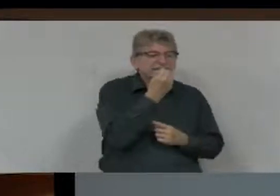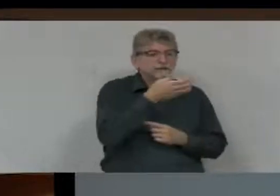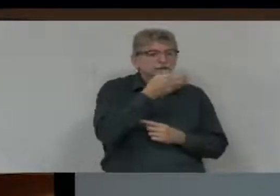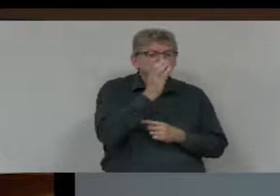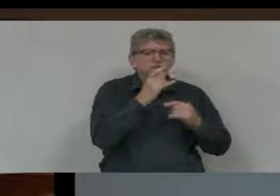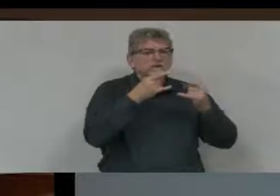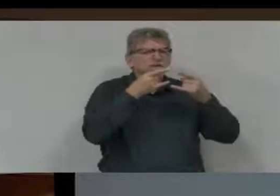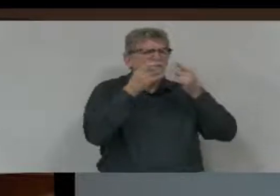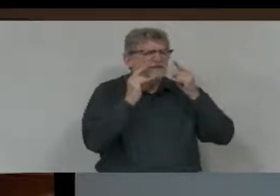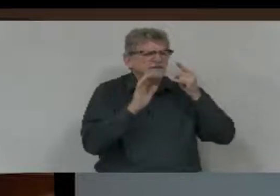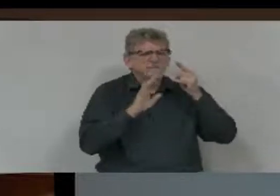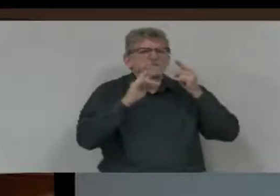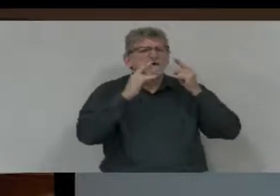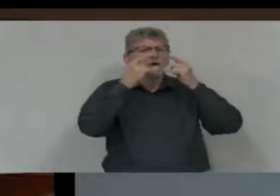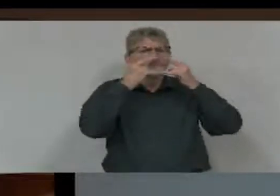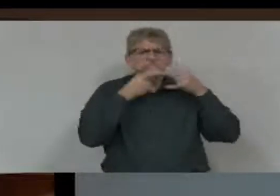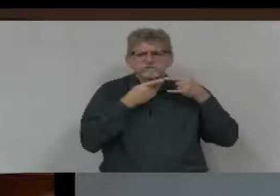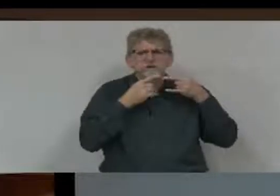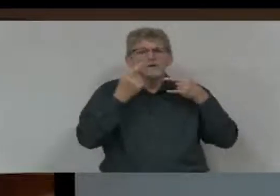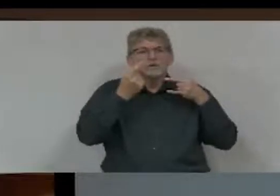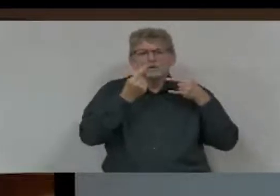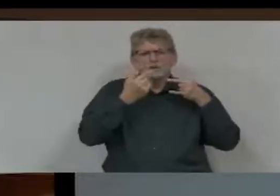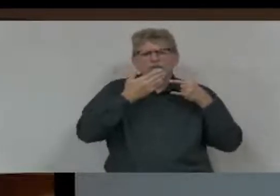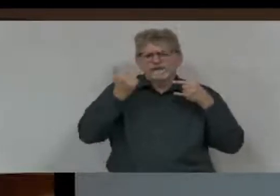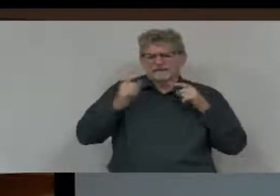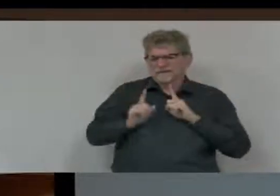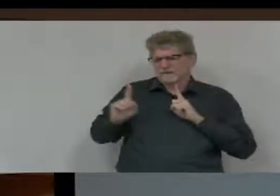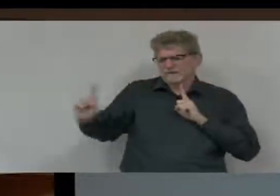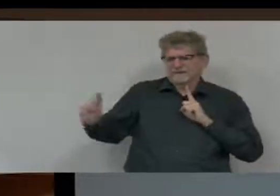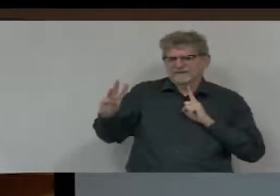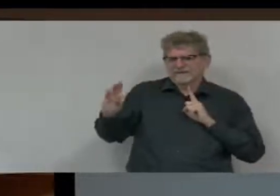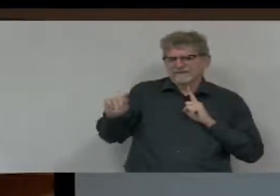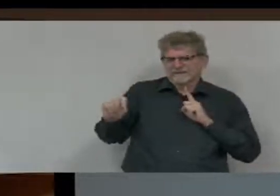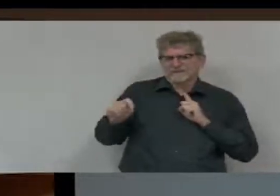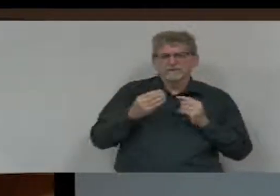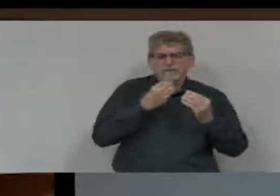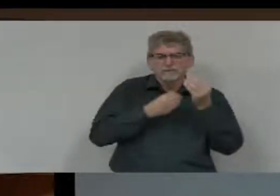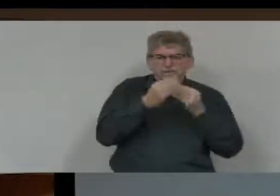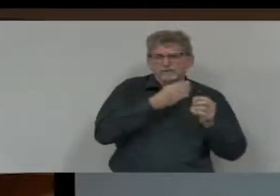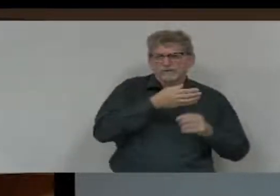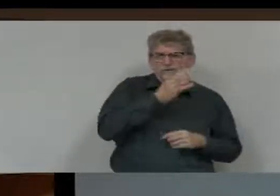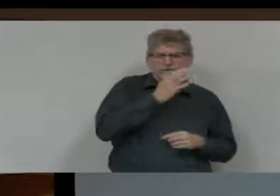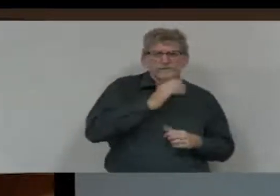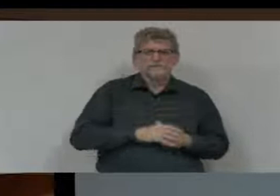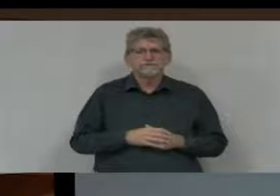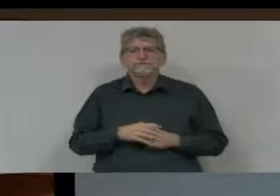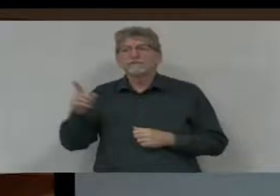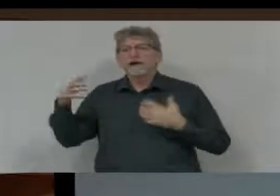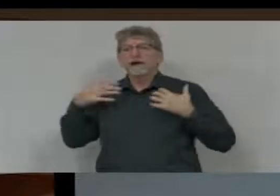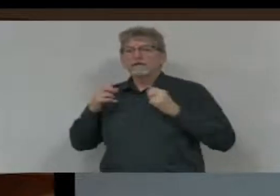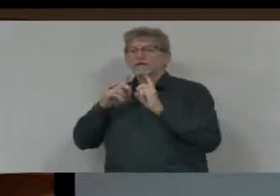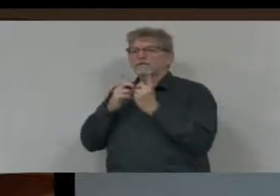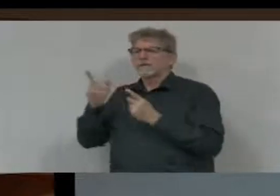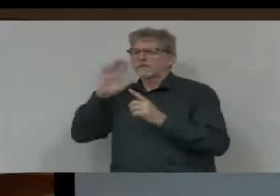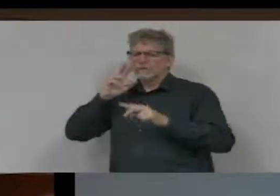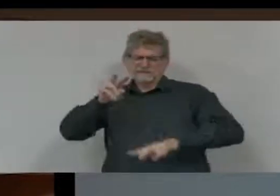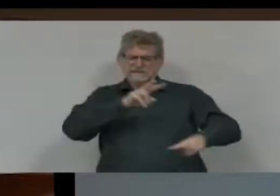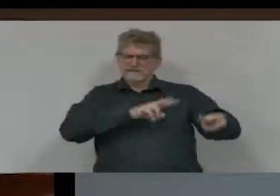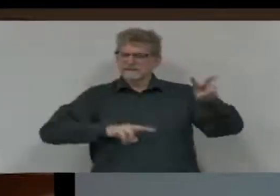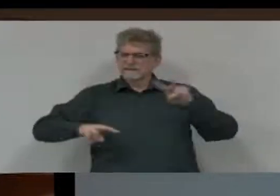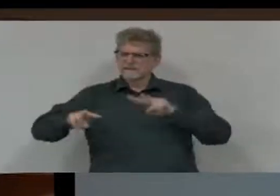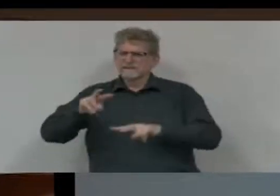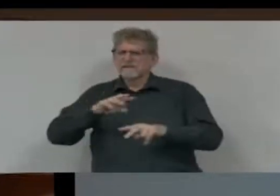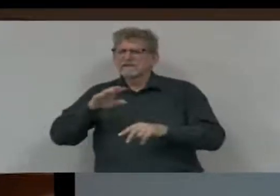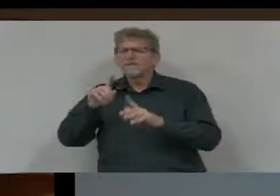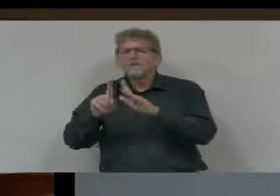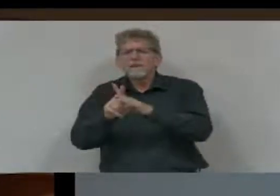bars to reduce COVID-19 transmission. The Health Department will continue to monitor local COVID-19 cases and modify